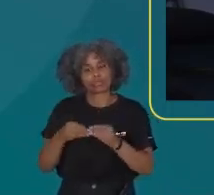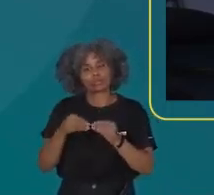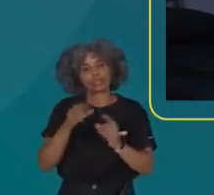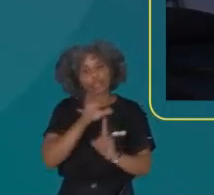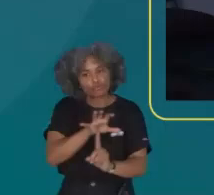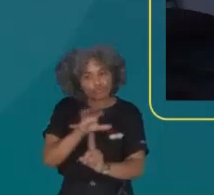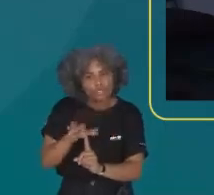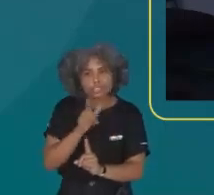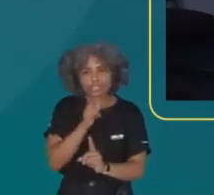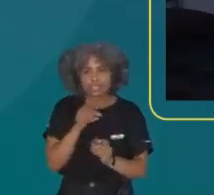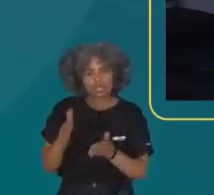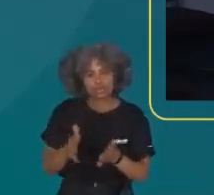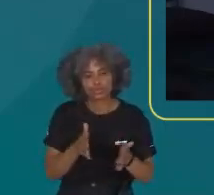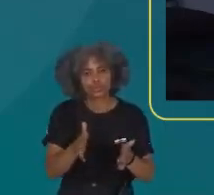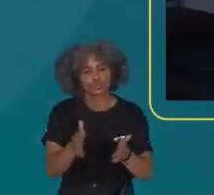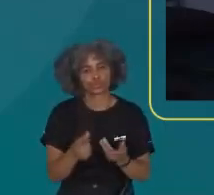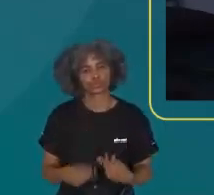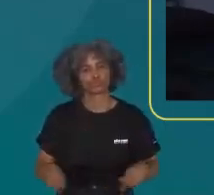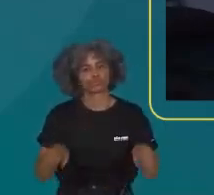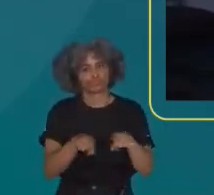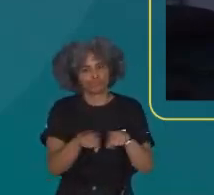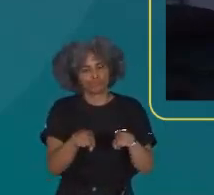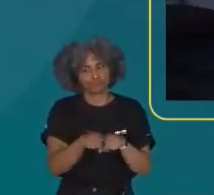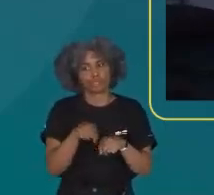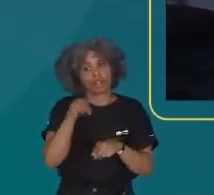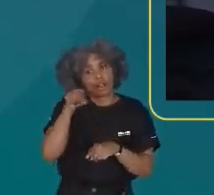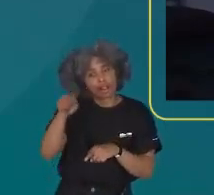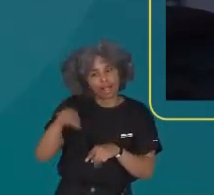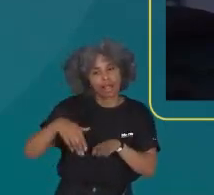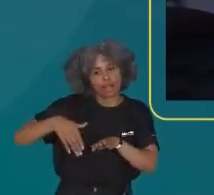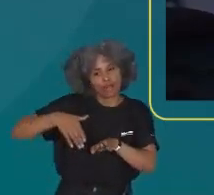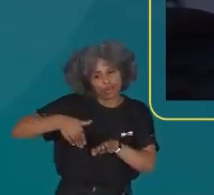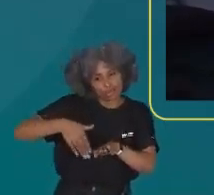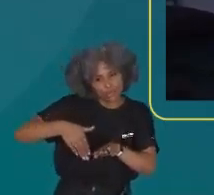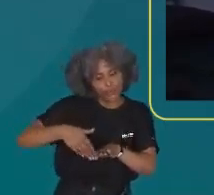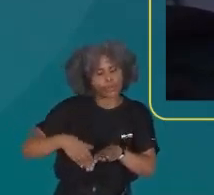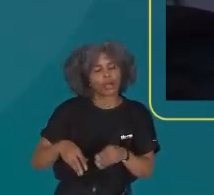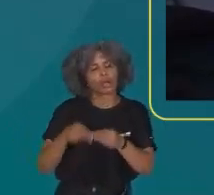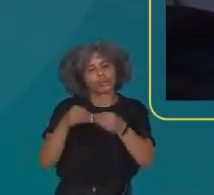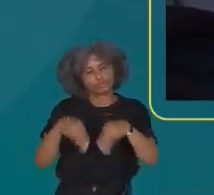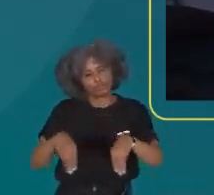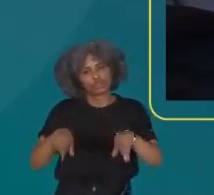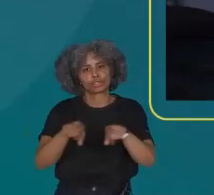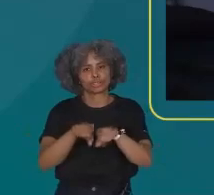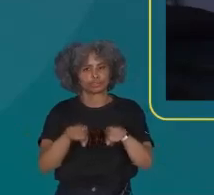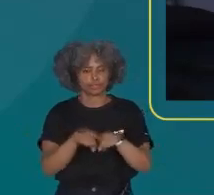really hard in our territory in Montreal. What is